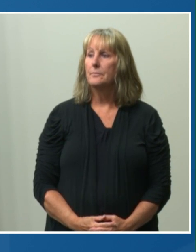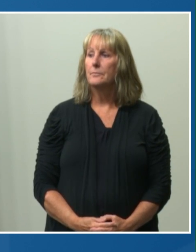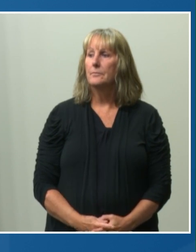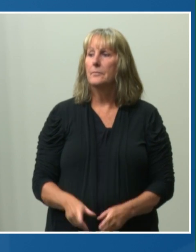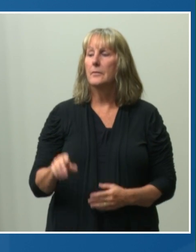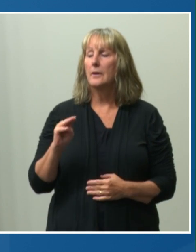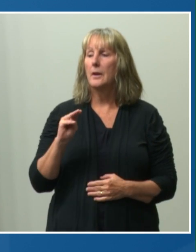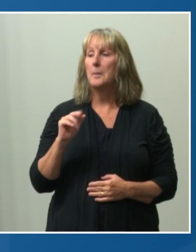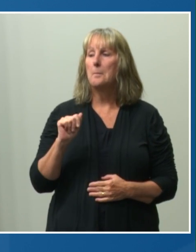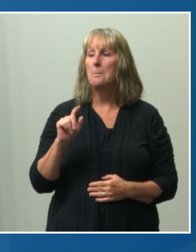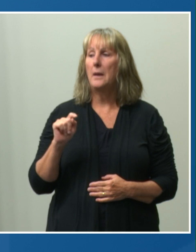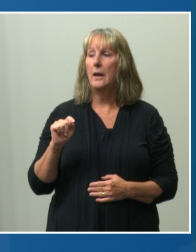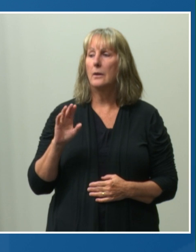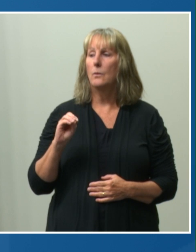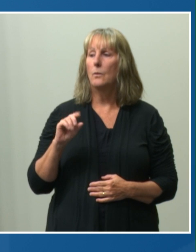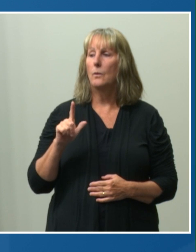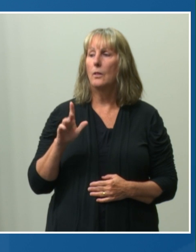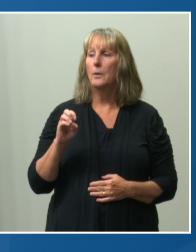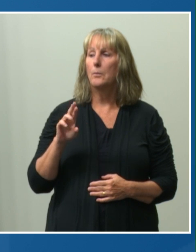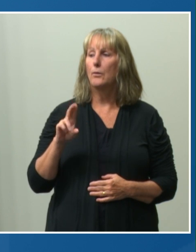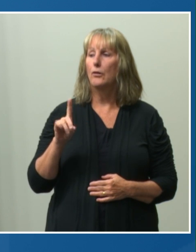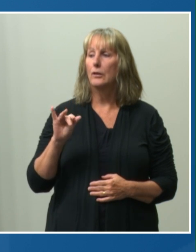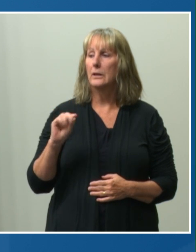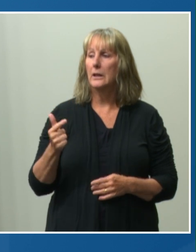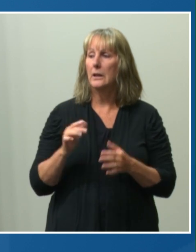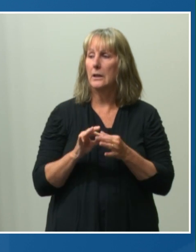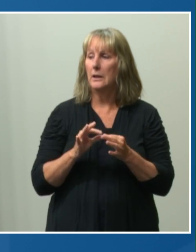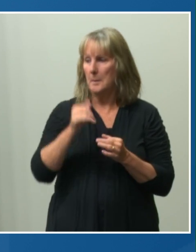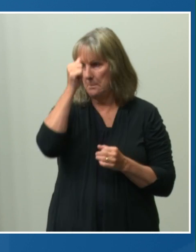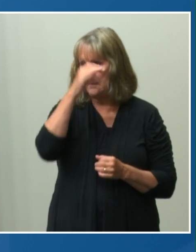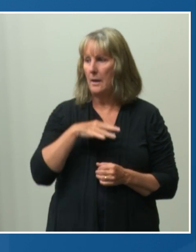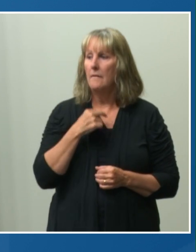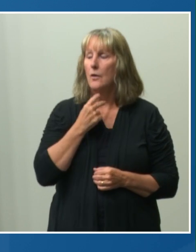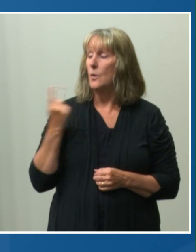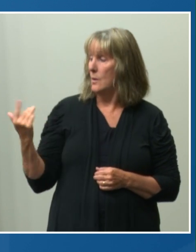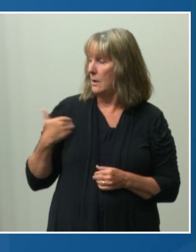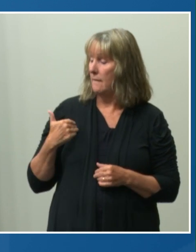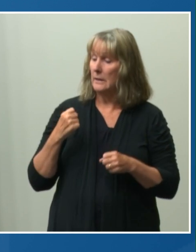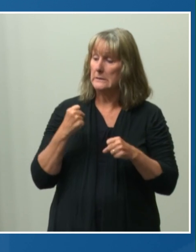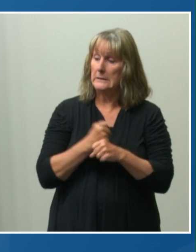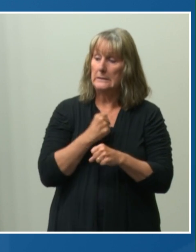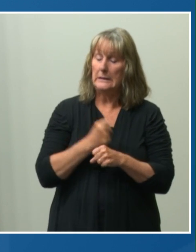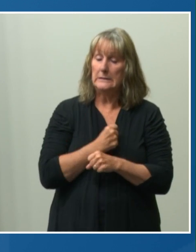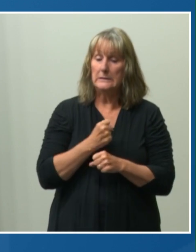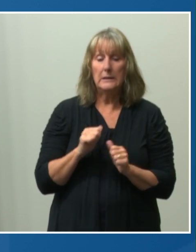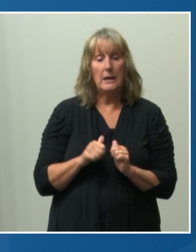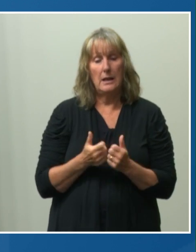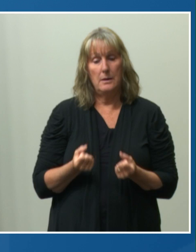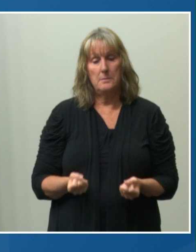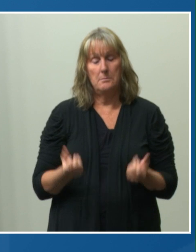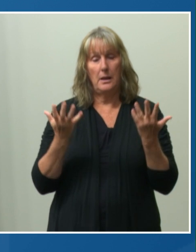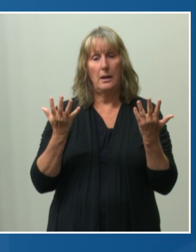So, Pat, I was just wondering if you have any statistics handy about how many